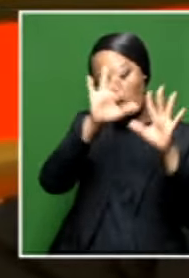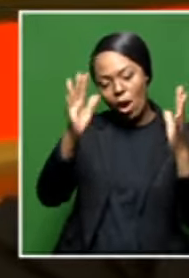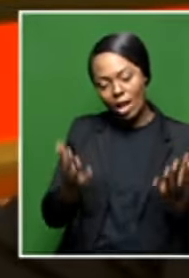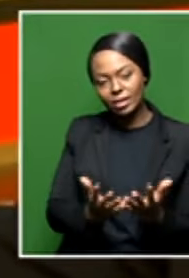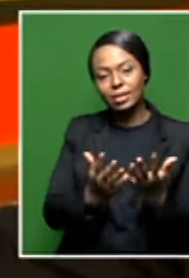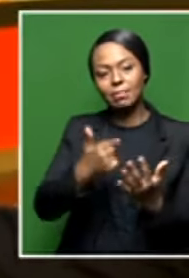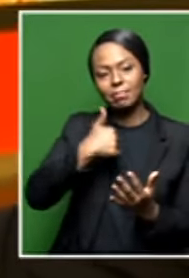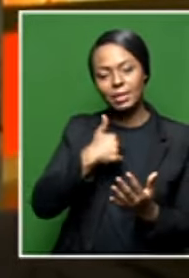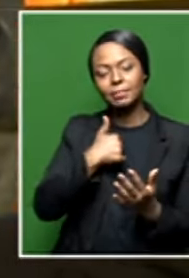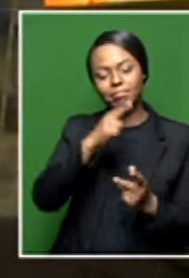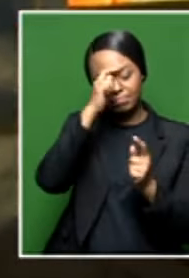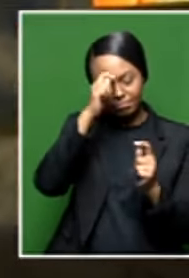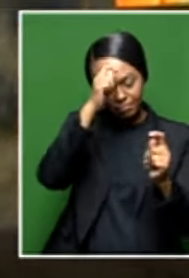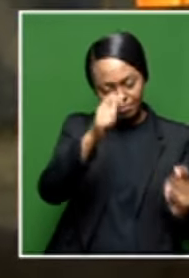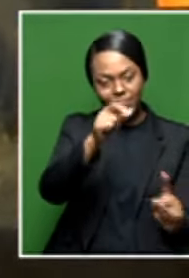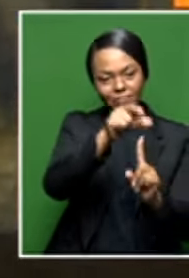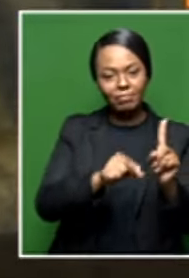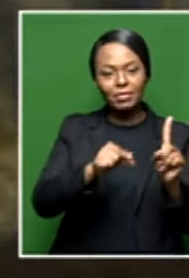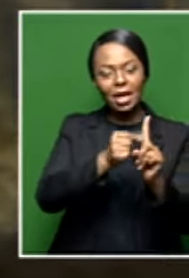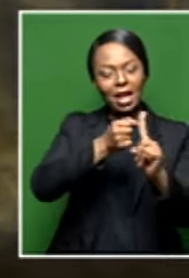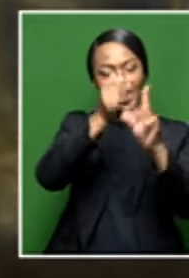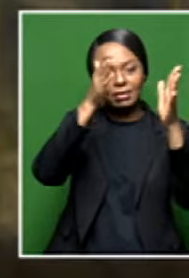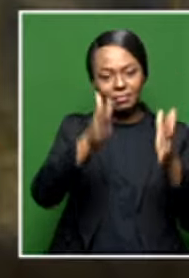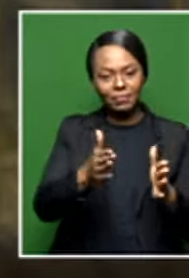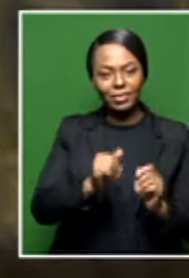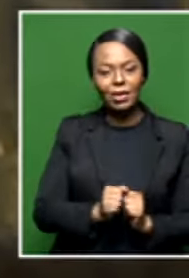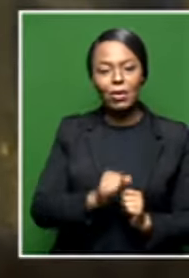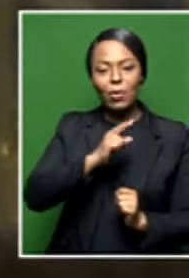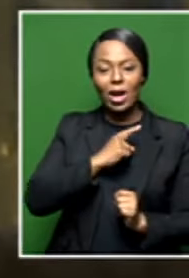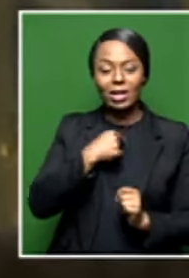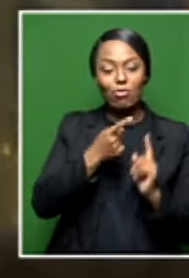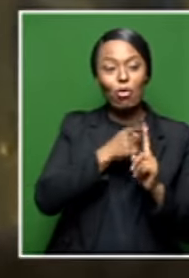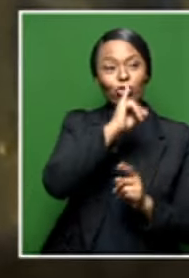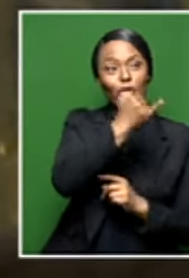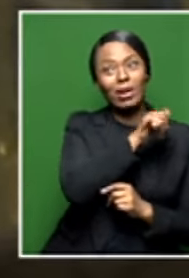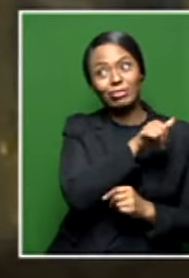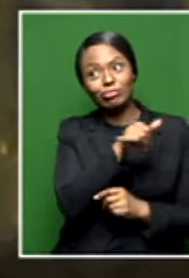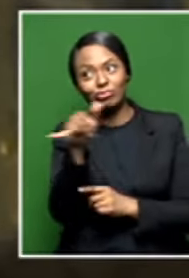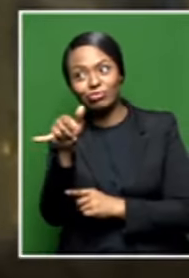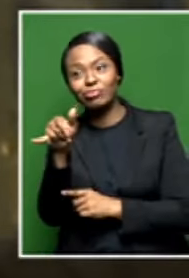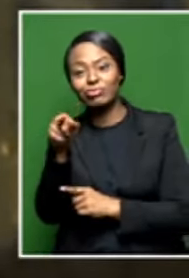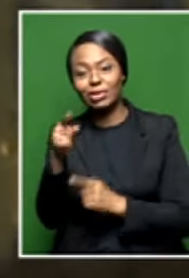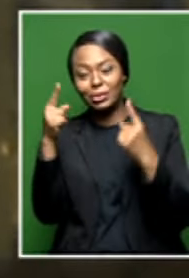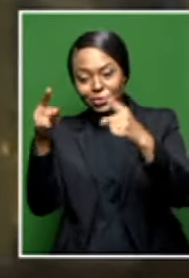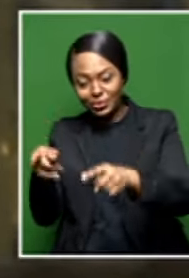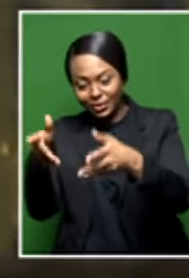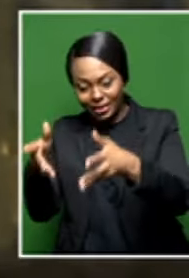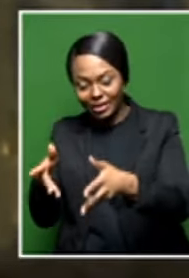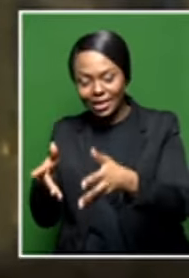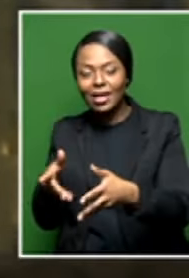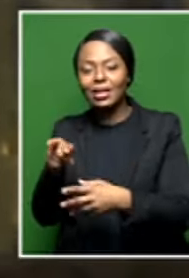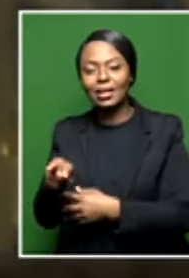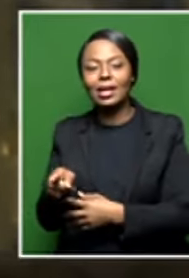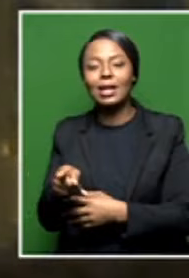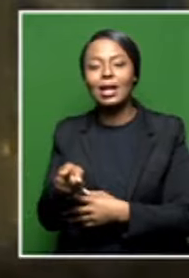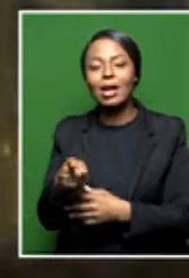fallen legend, so I saw it fitting for me all the way from Joburg. I came yesterday to come and paint and showcase